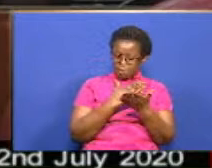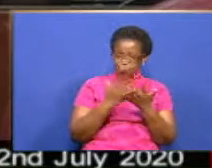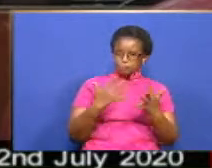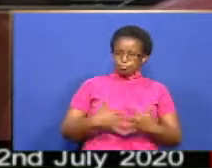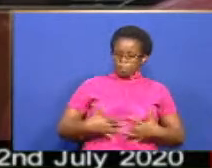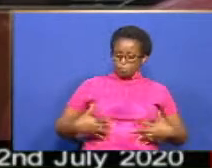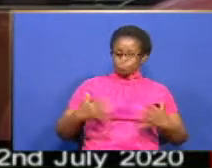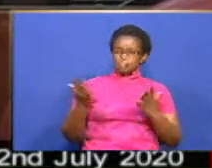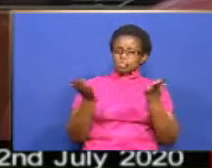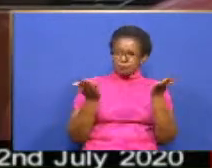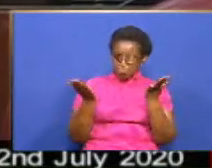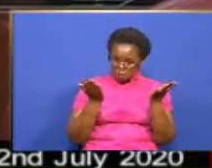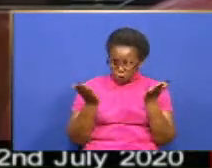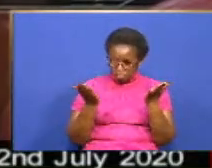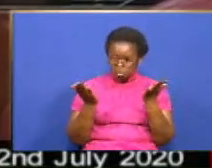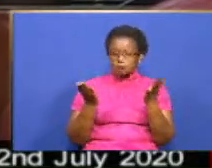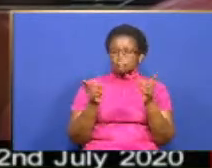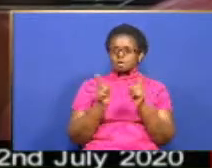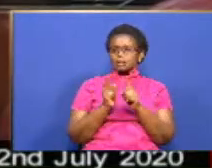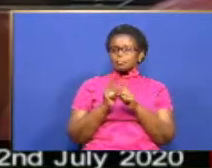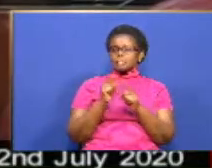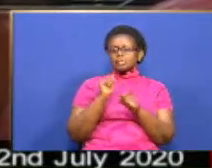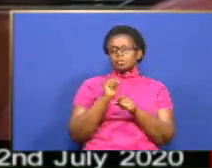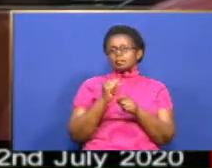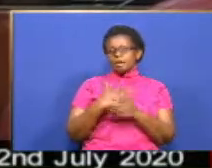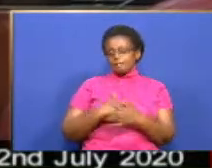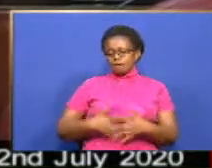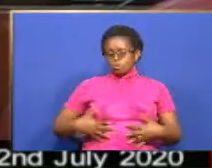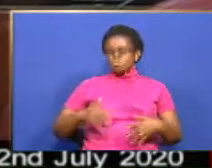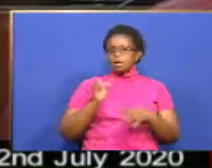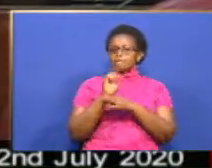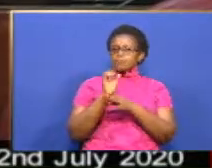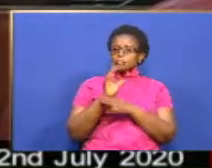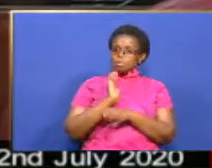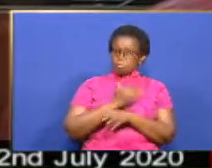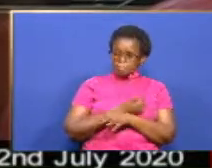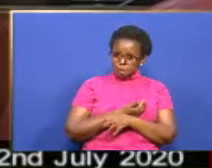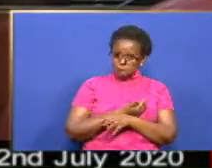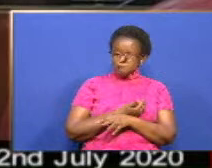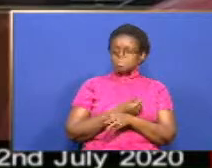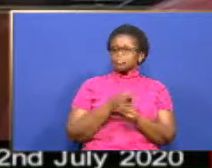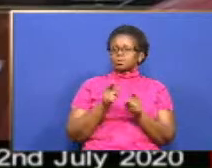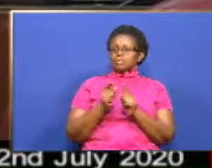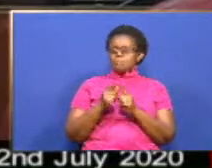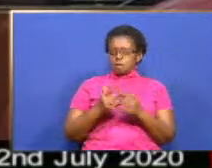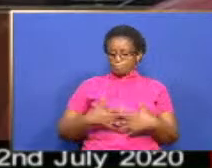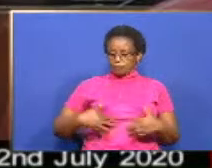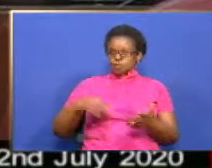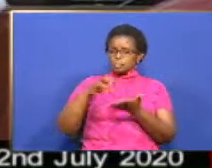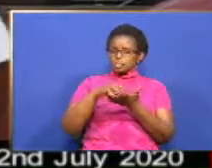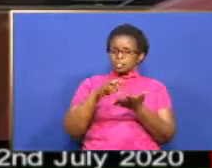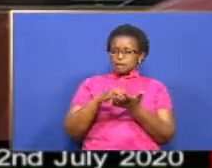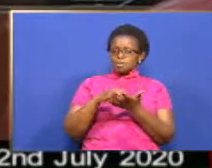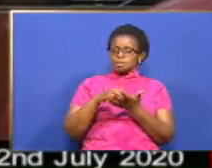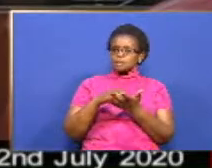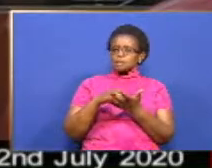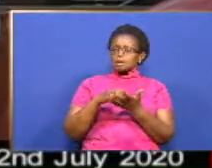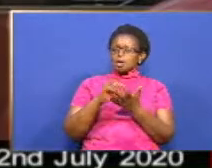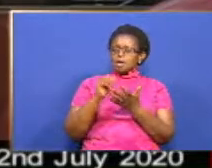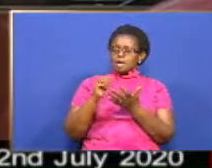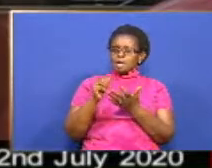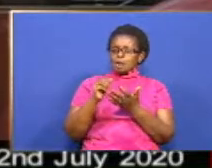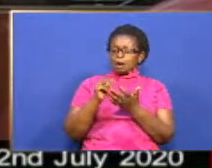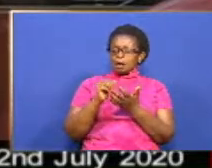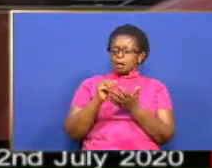Services. It also does the Refugee Advisory Committee and the Refugee Status Appeals Committee, which organs will then